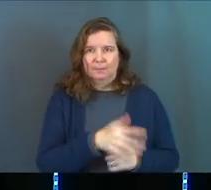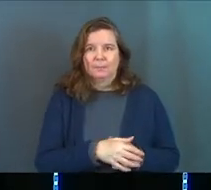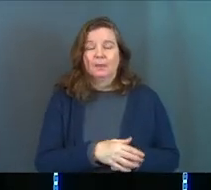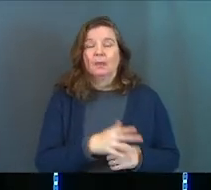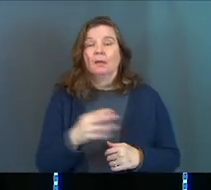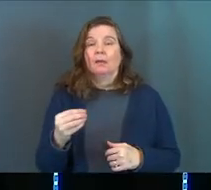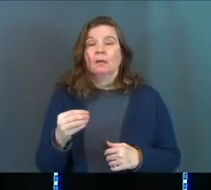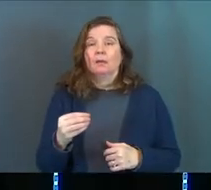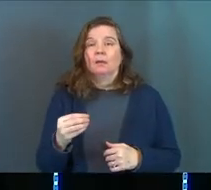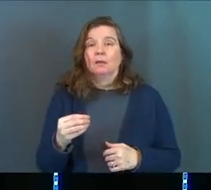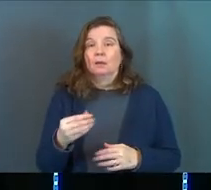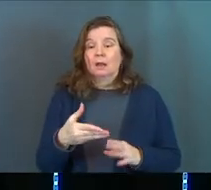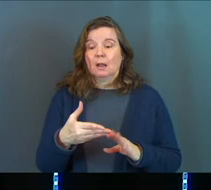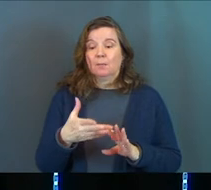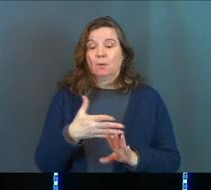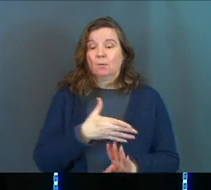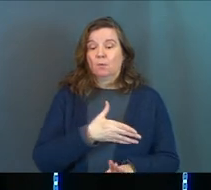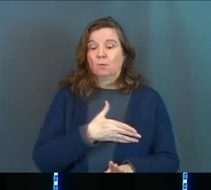And